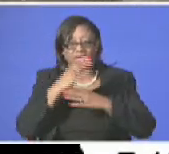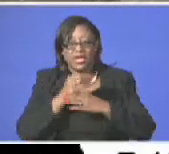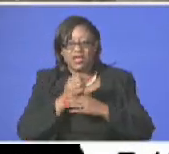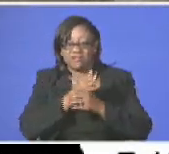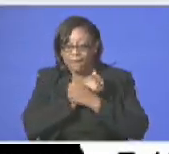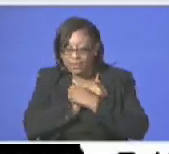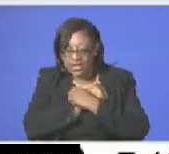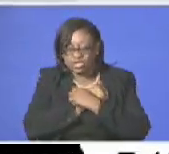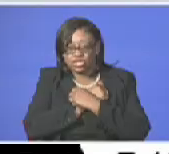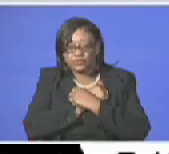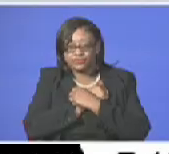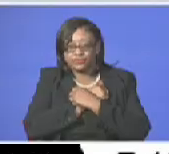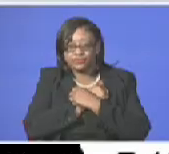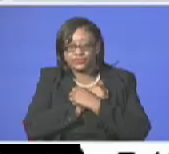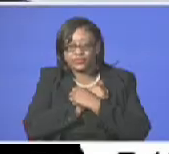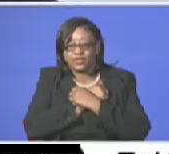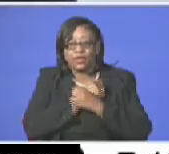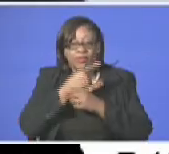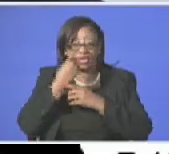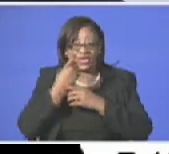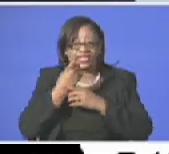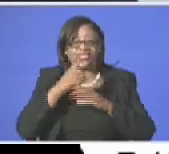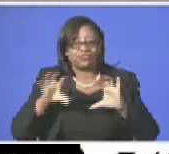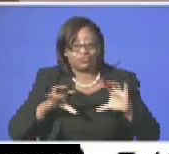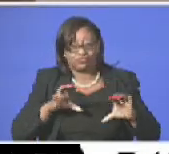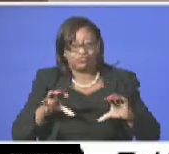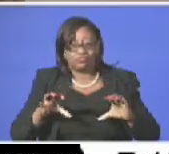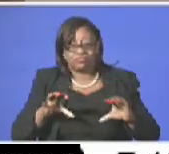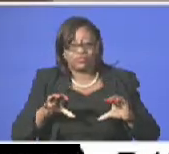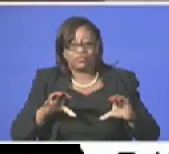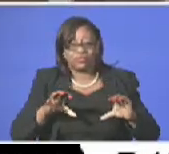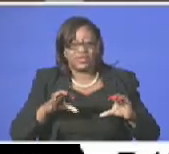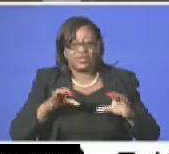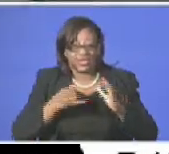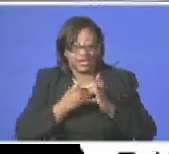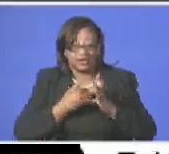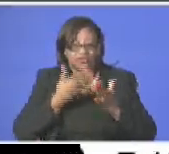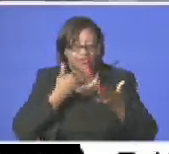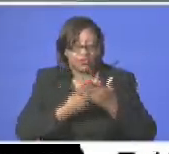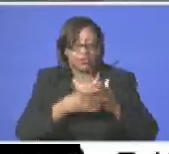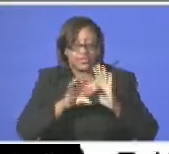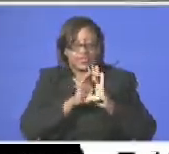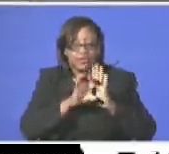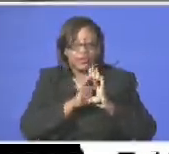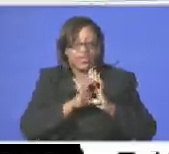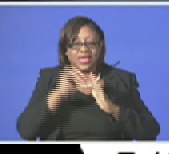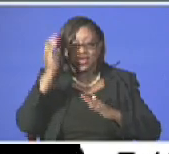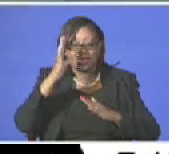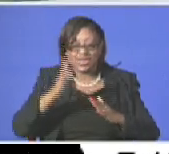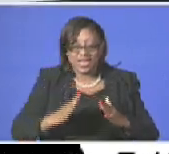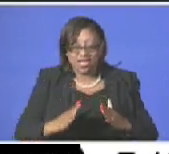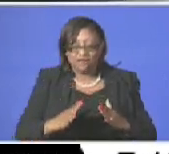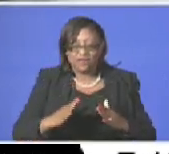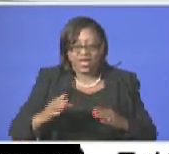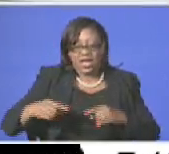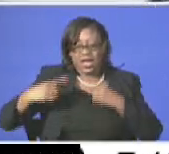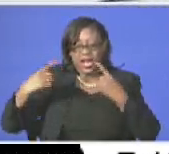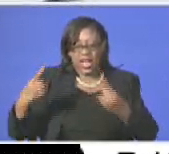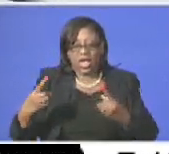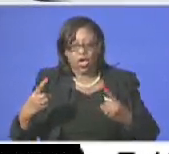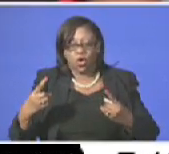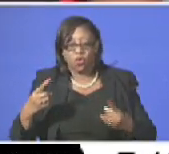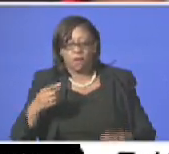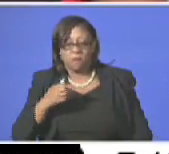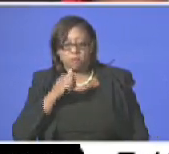compassion, which are the hallmarks of a consummate professional. Never allow personal feelings, emotions, and bias